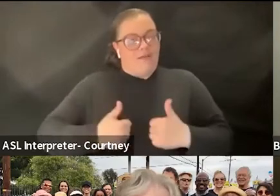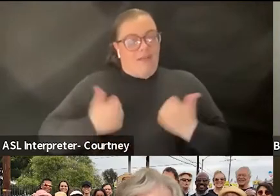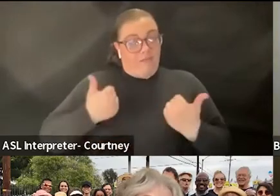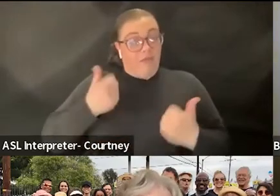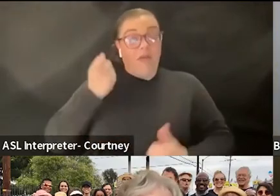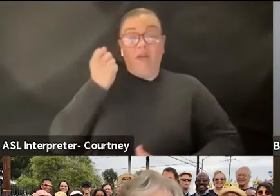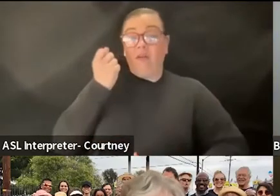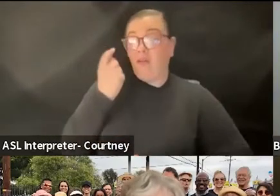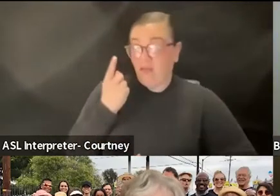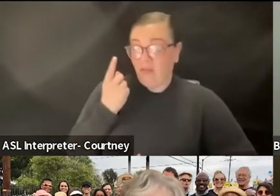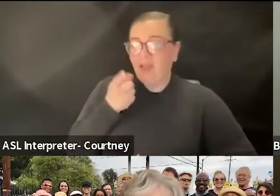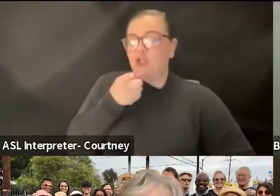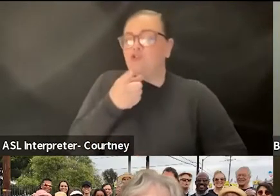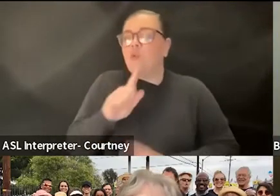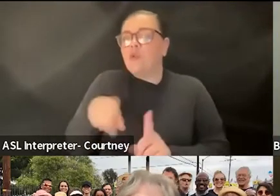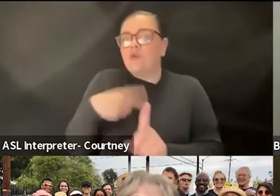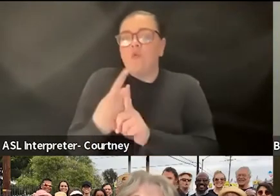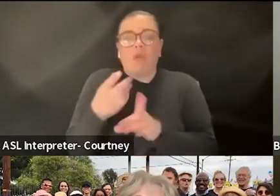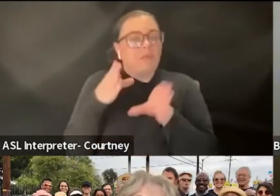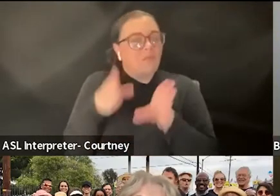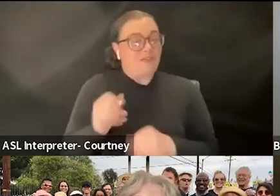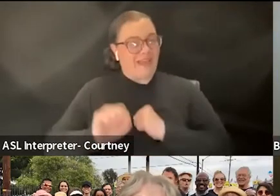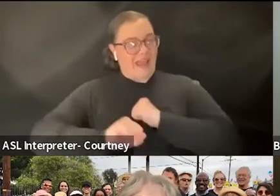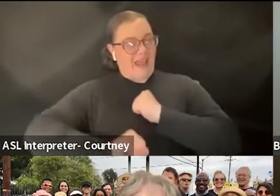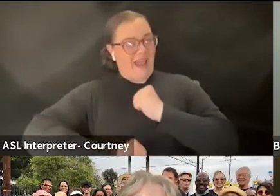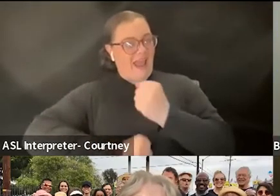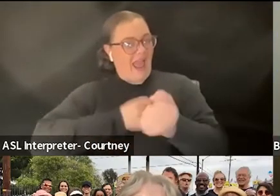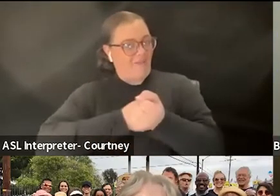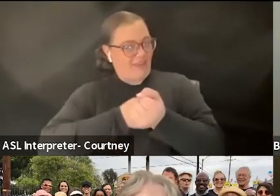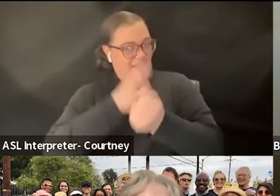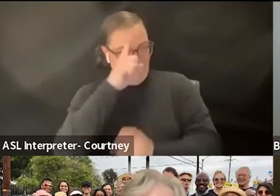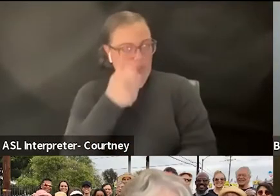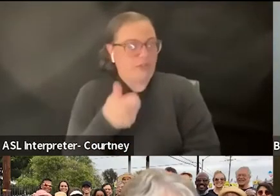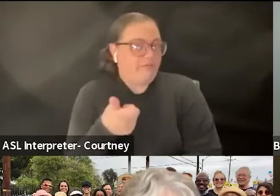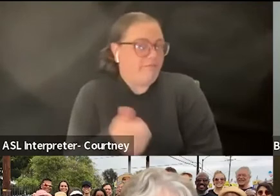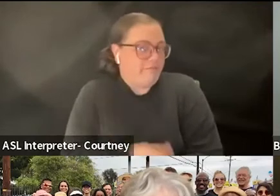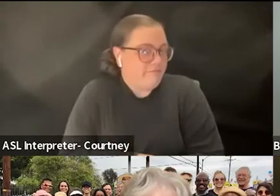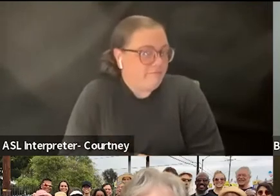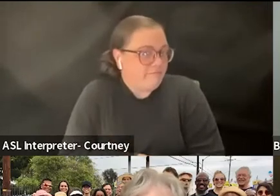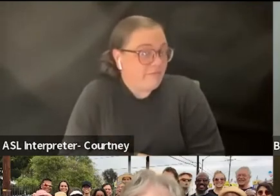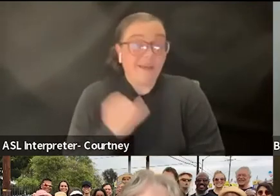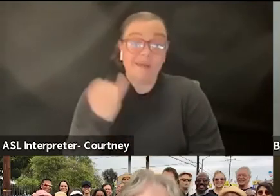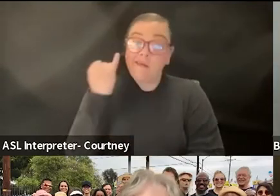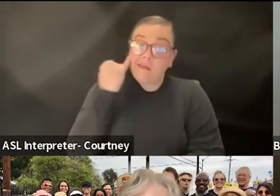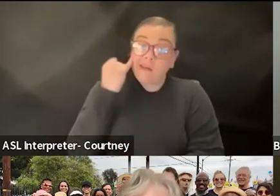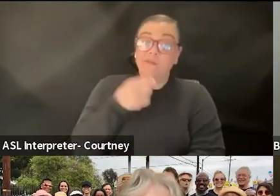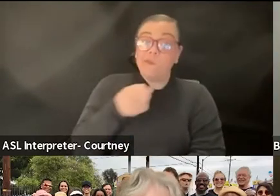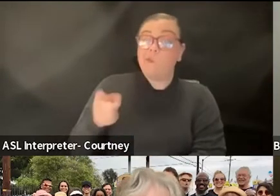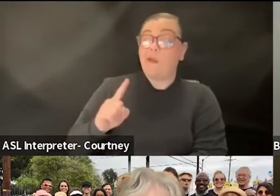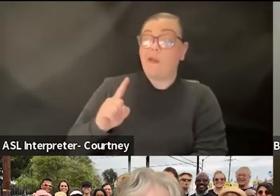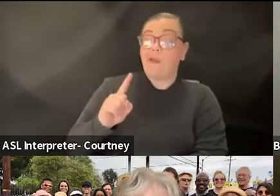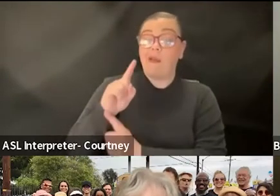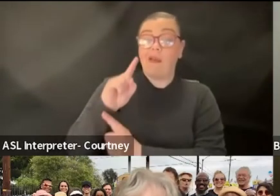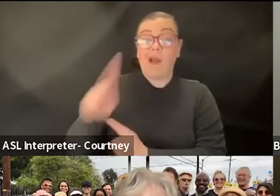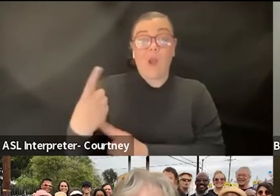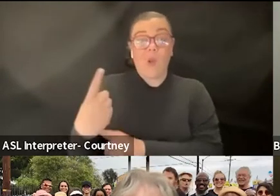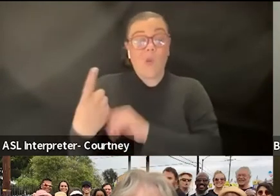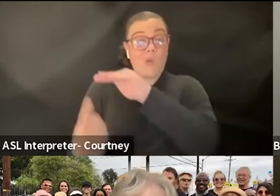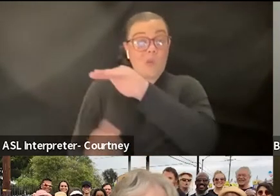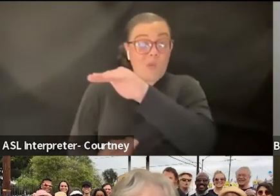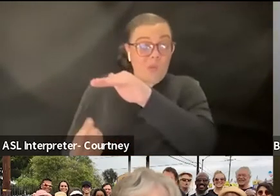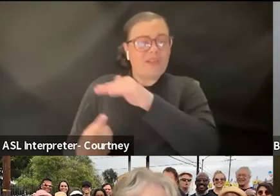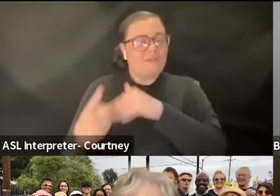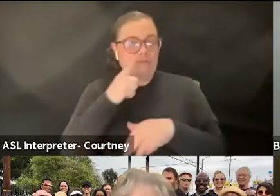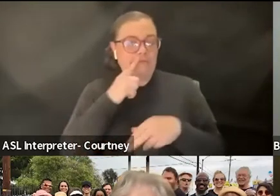who can advocate for you. If you're alone, that is difficult, obviously, unless